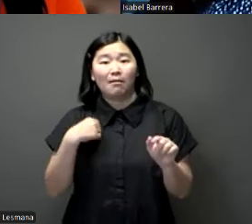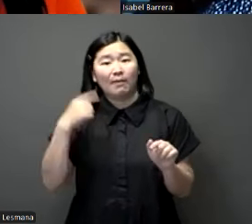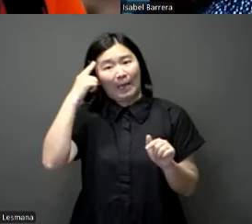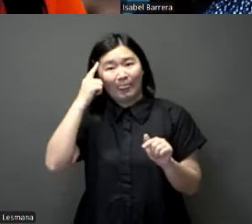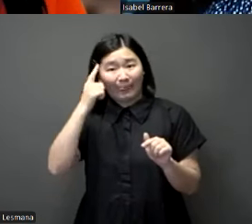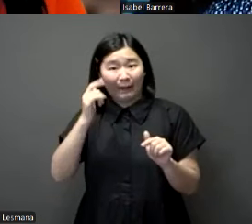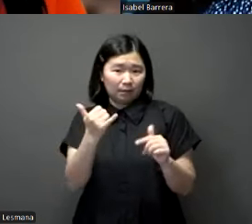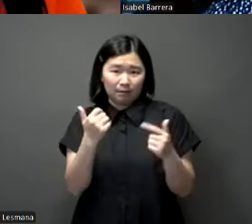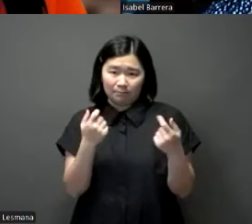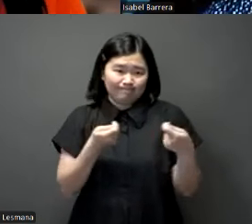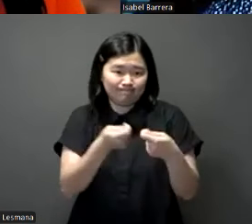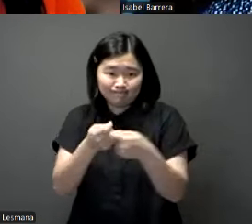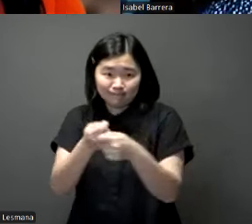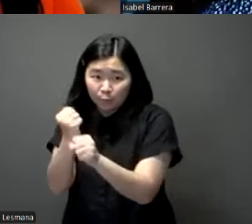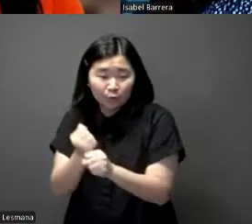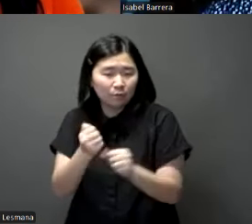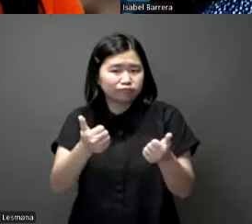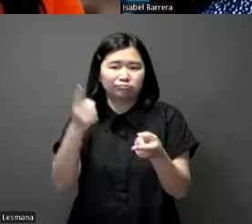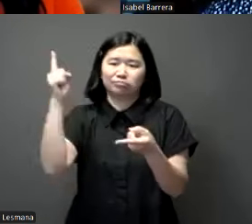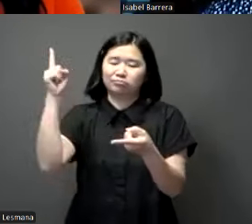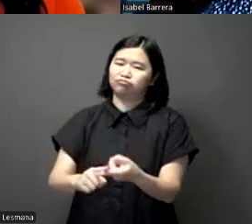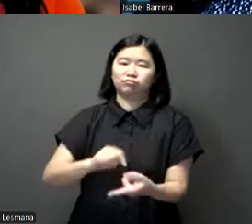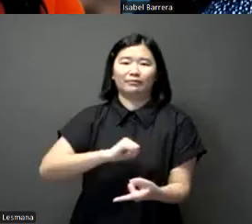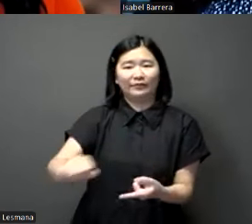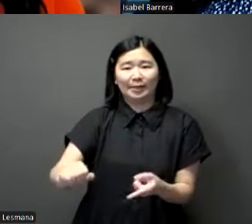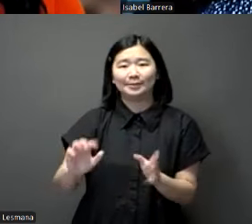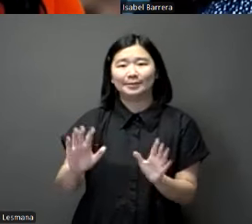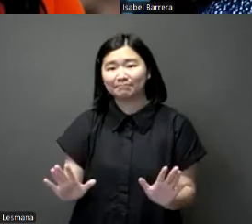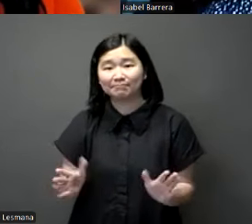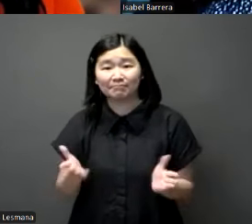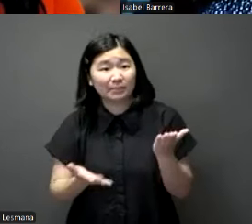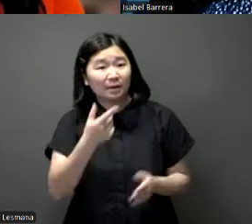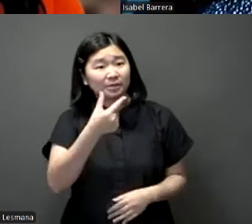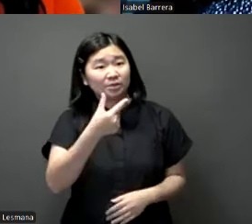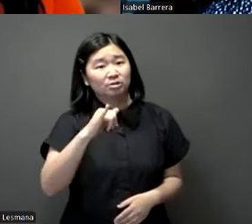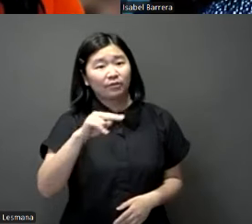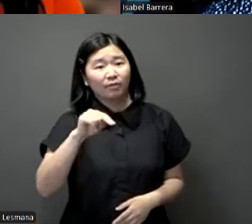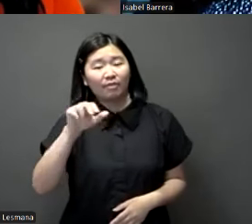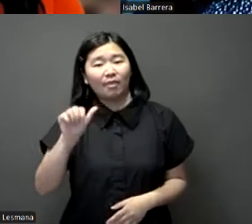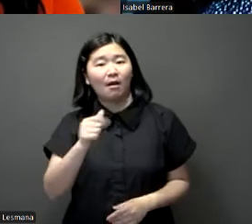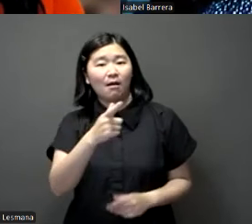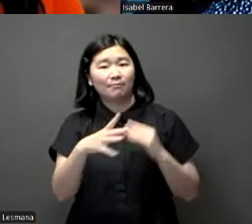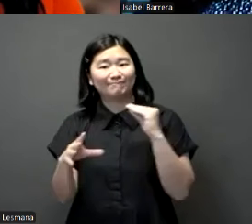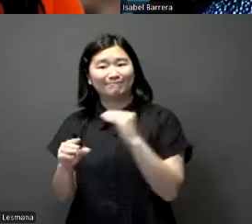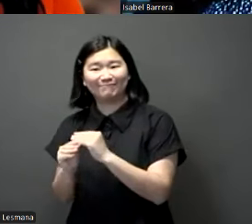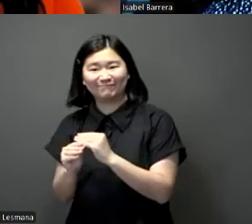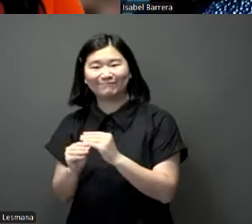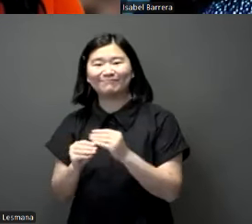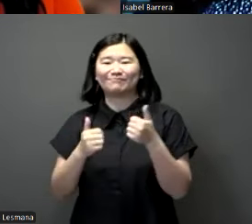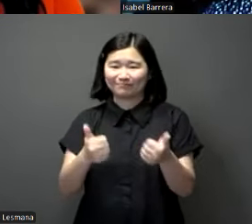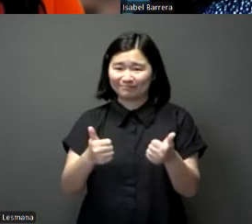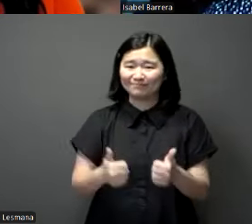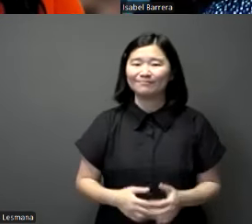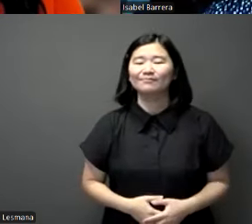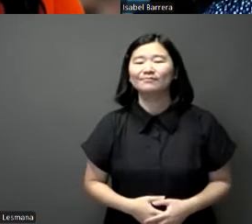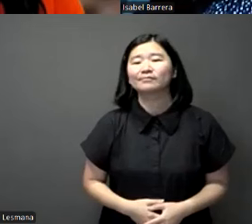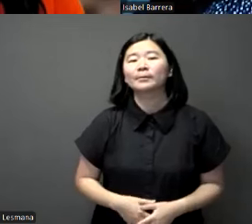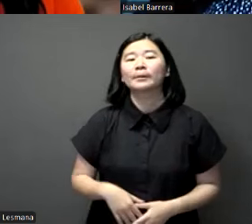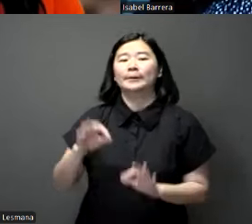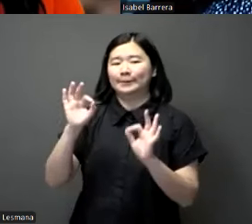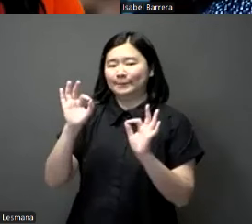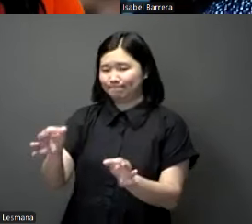Dr. Saboya. In Chile, since 2004, we have a guarantee regime. What does this mean? It